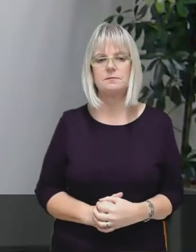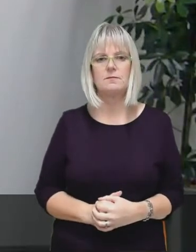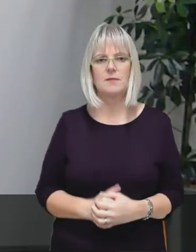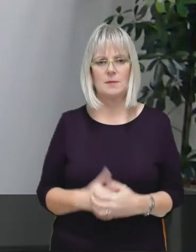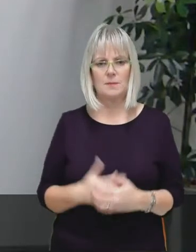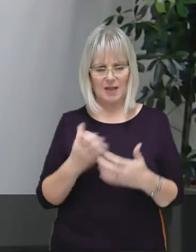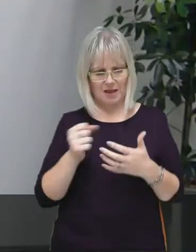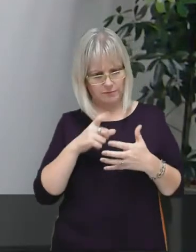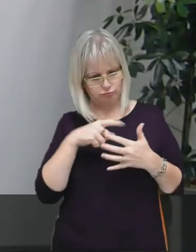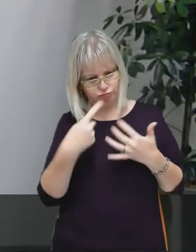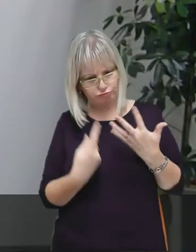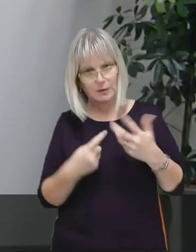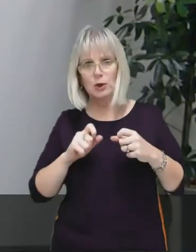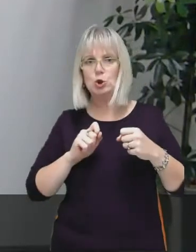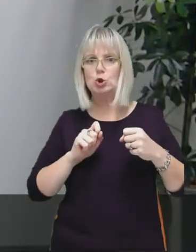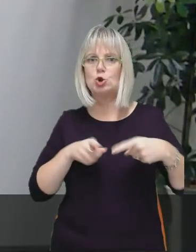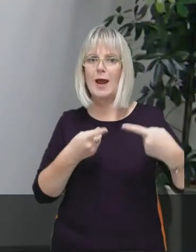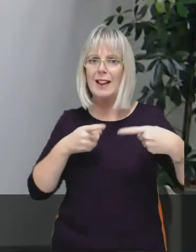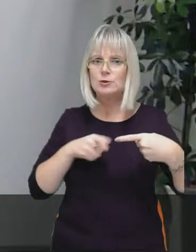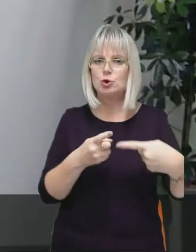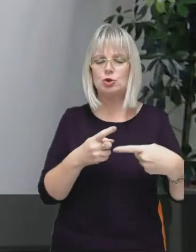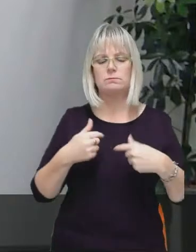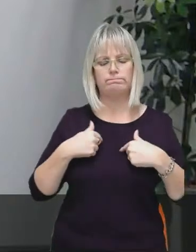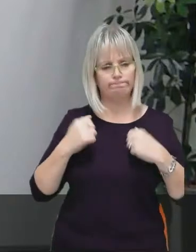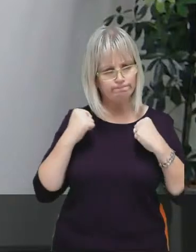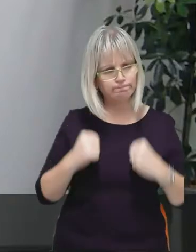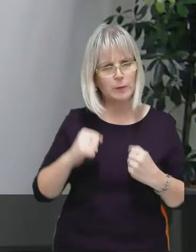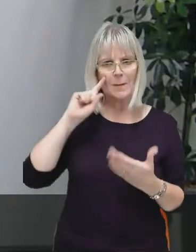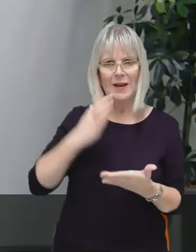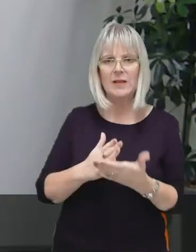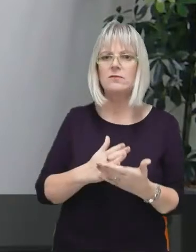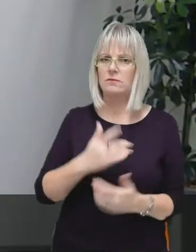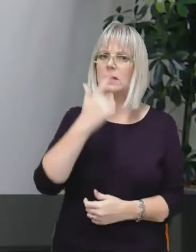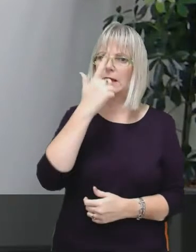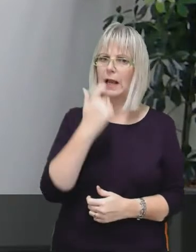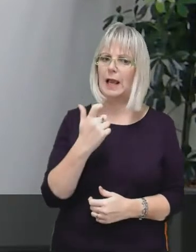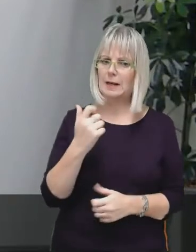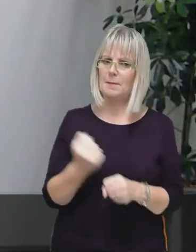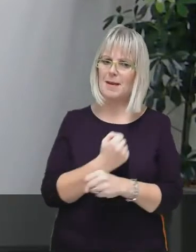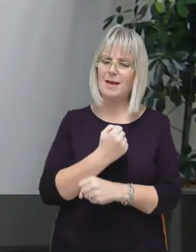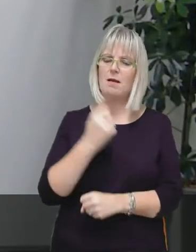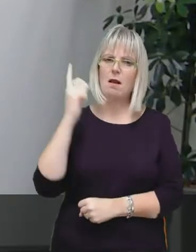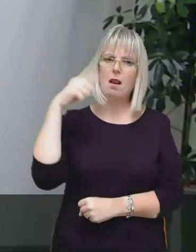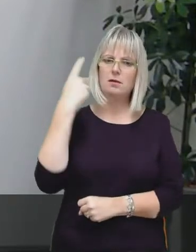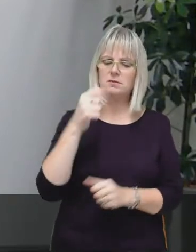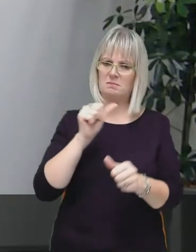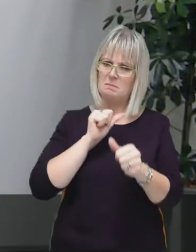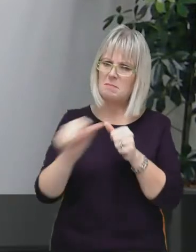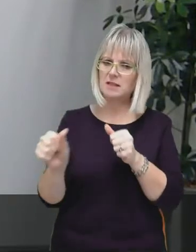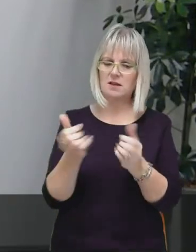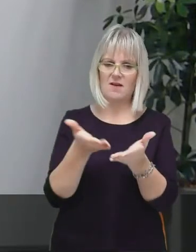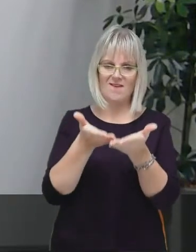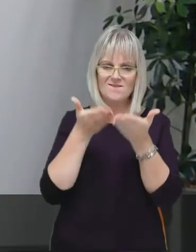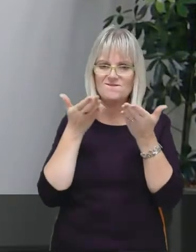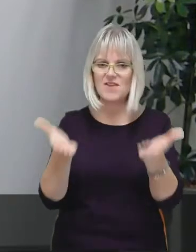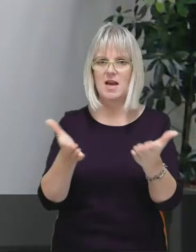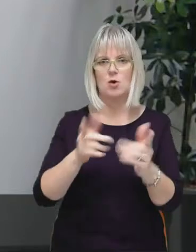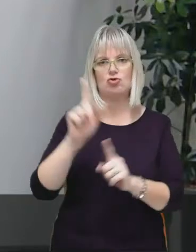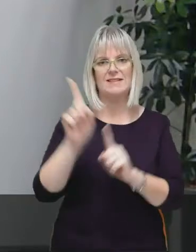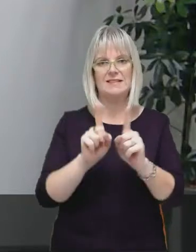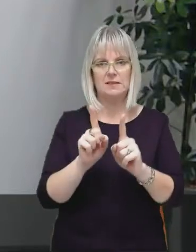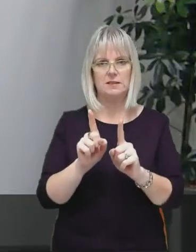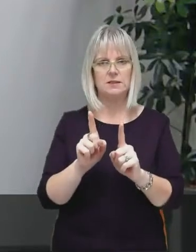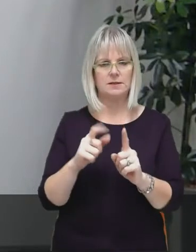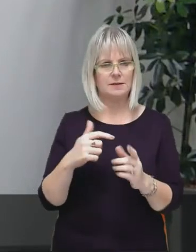make London a better, fairer city that works for all Londoners has not been diminished. Of course,